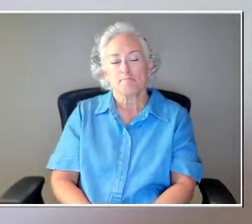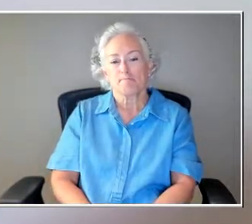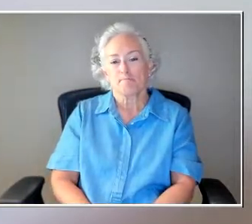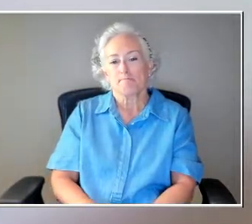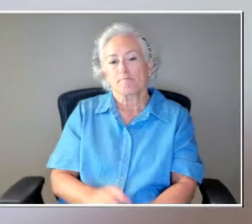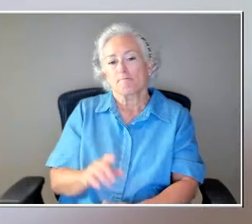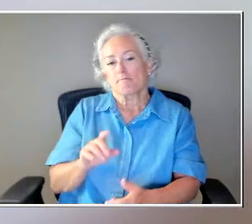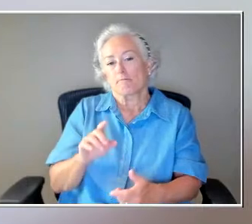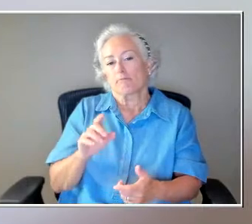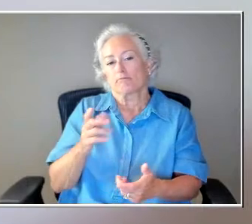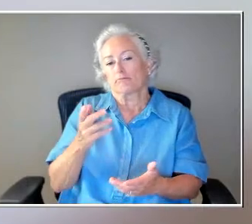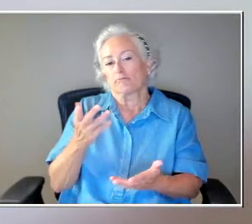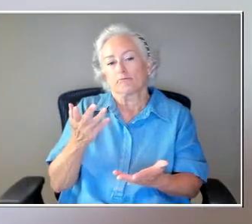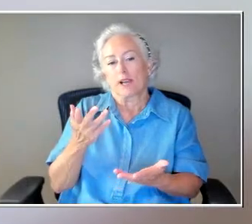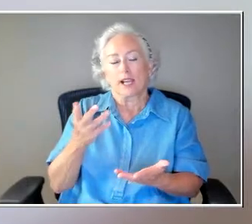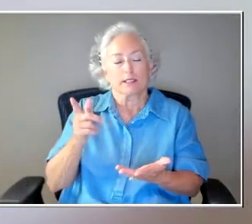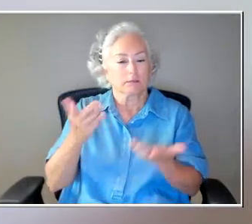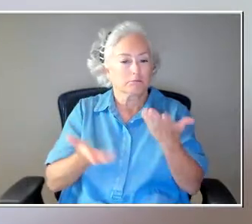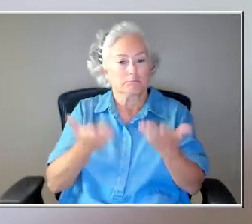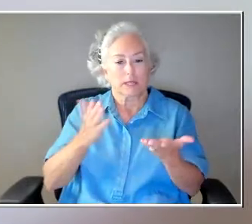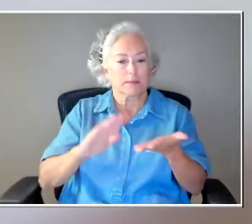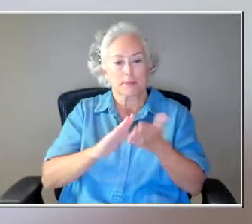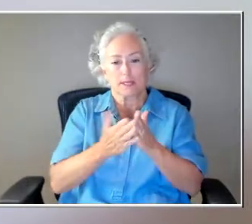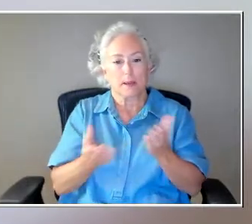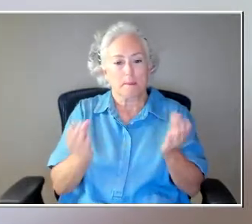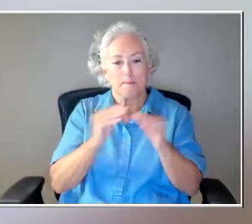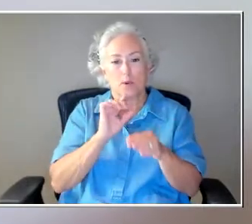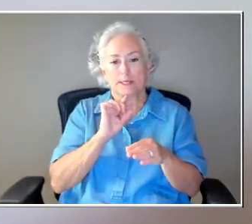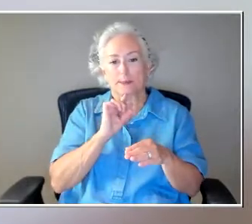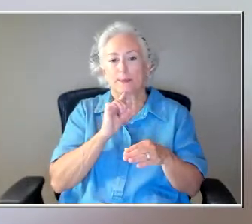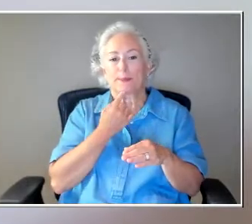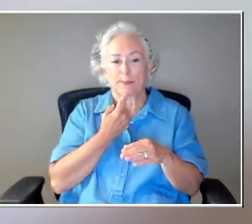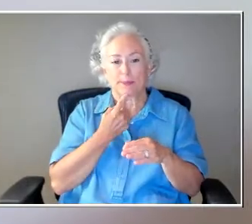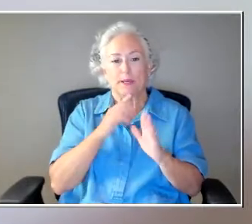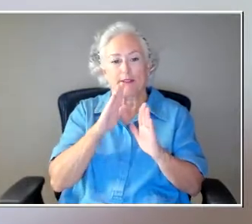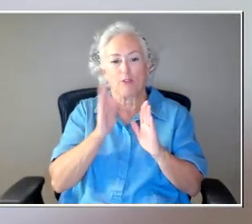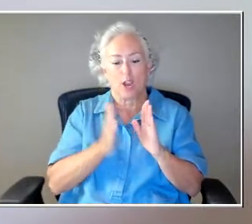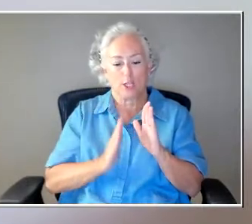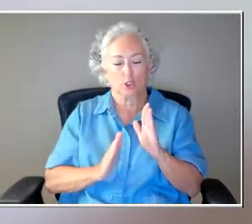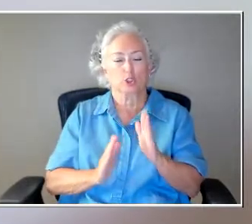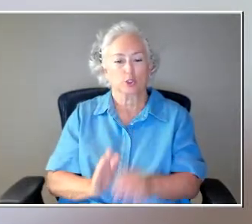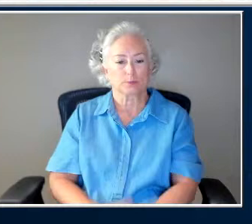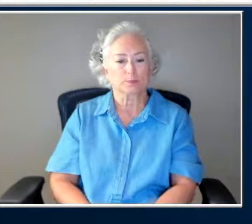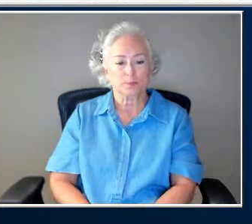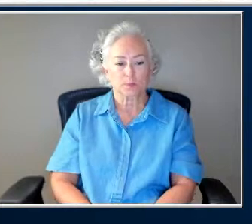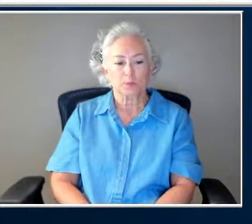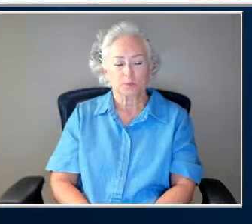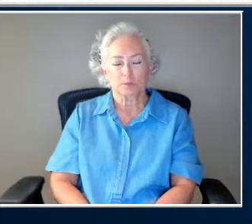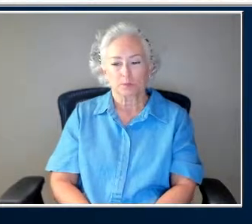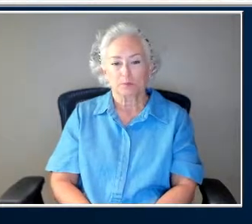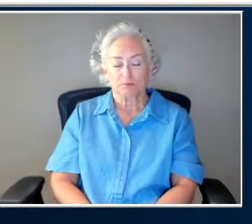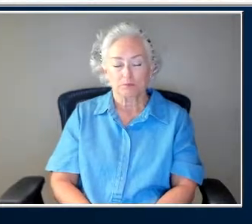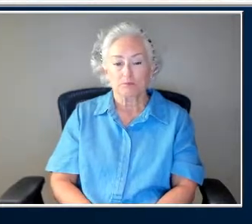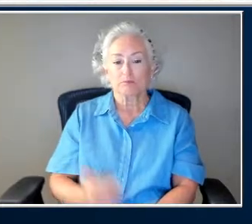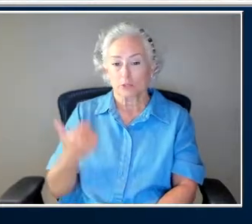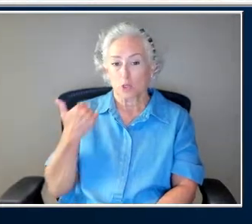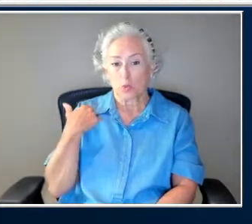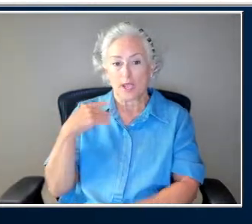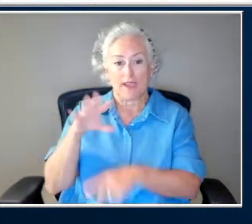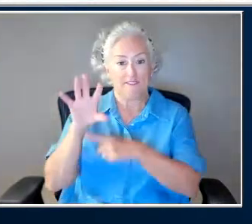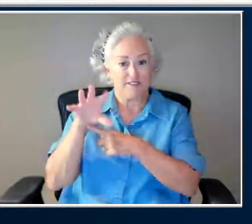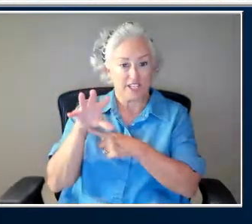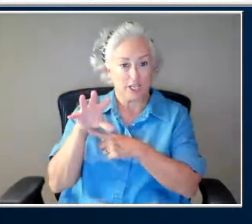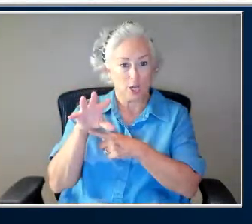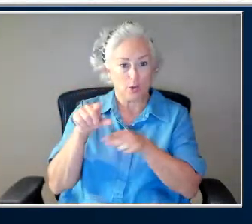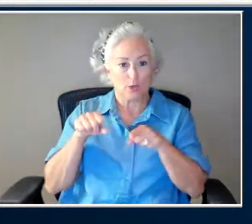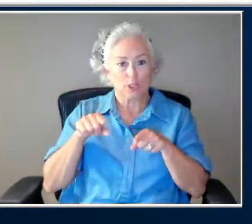susceptibility to actually having a significant fracture. So. We have some video that we shot during one of your sessions